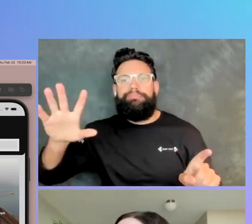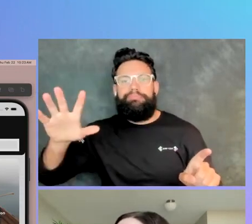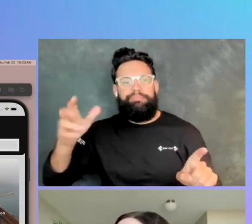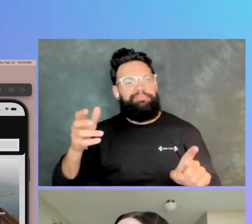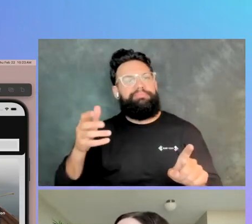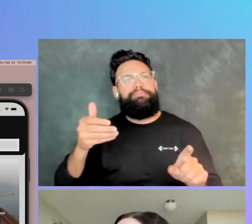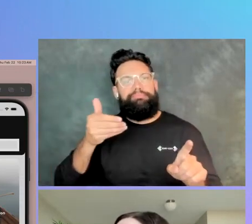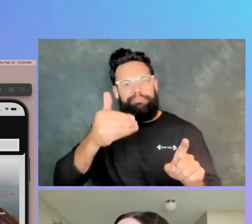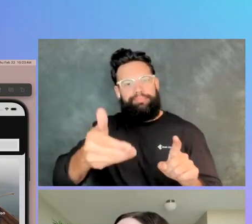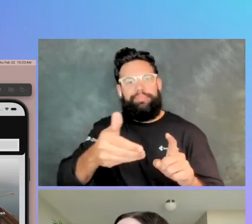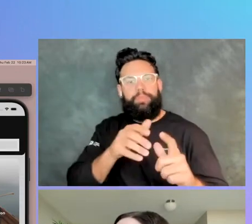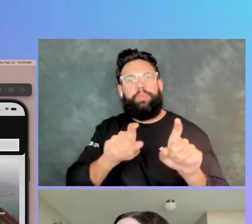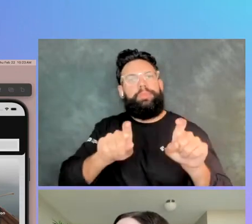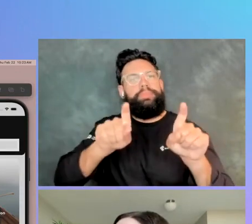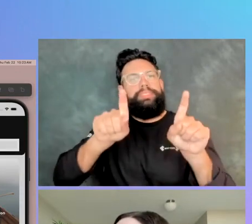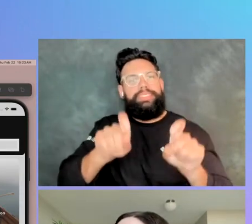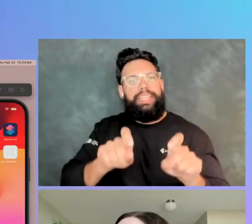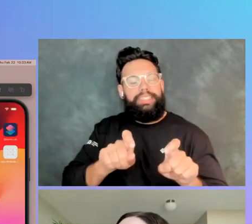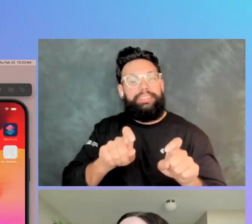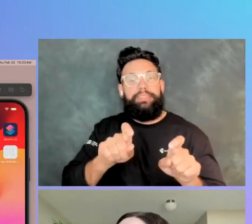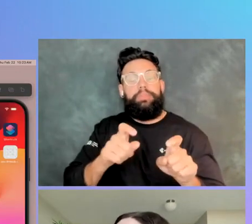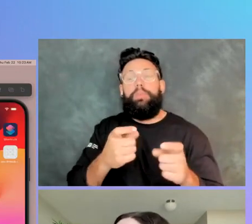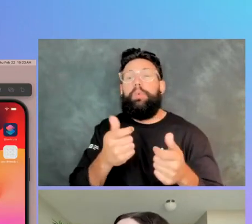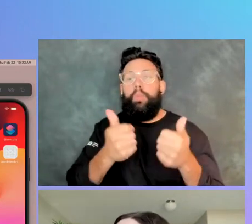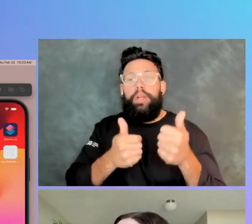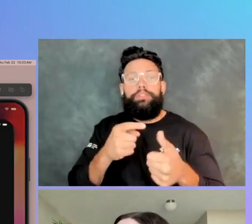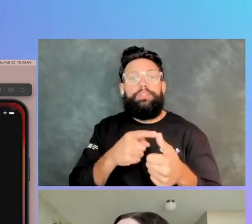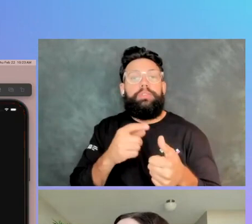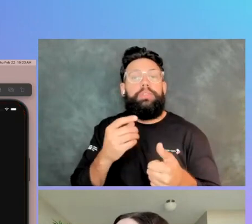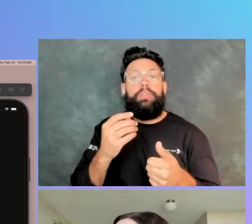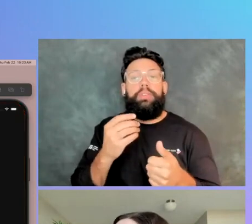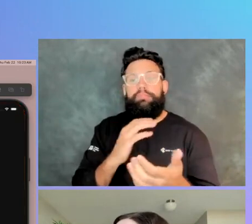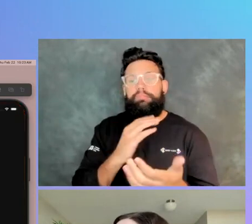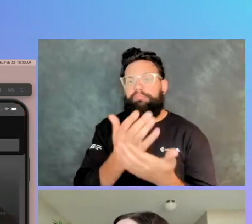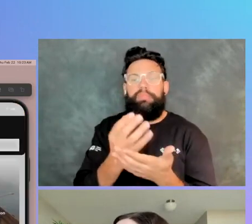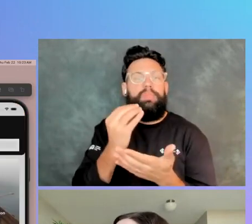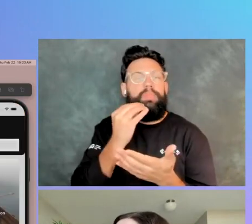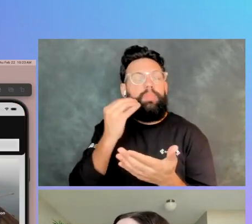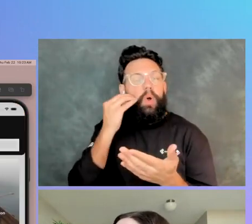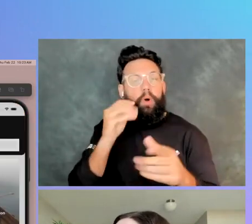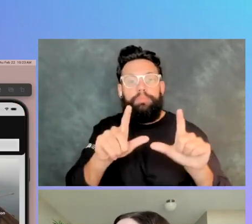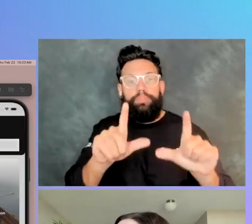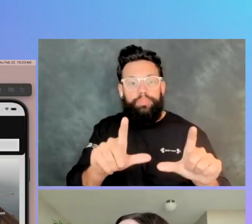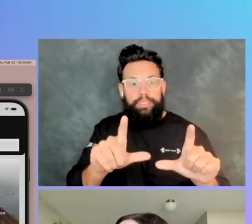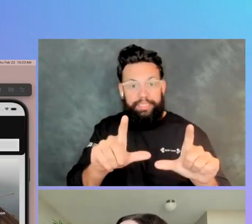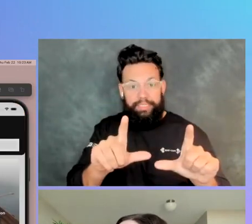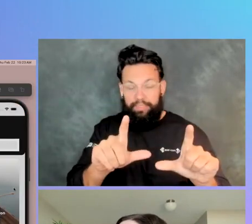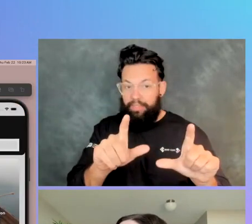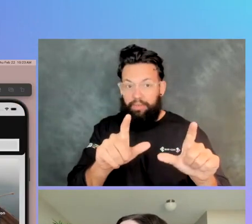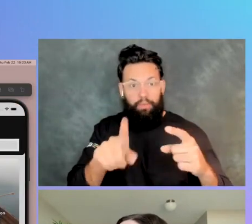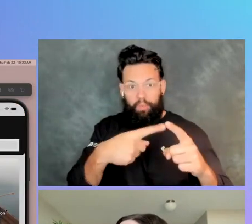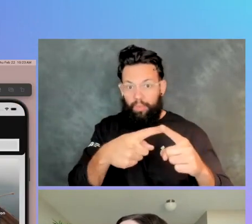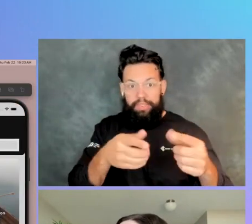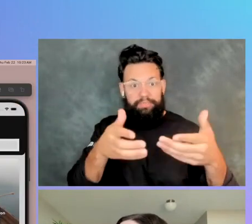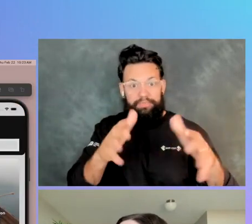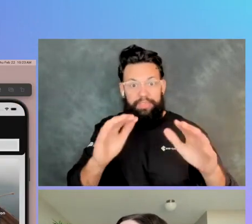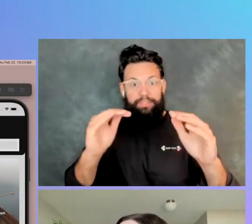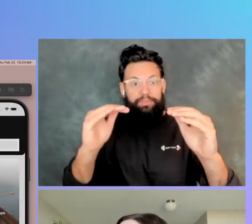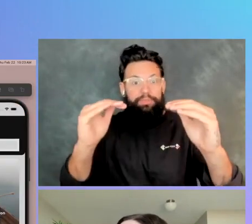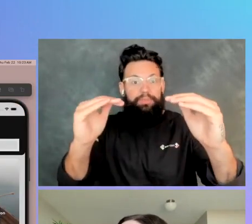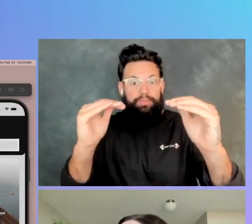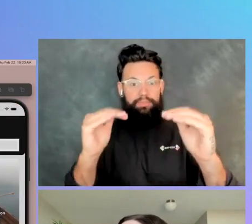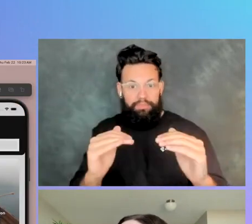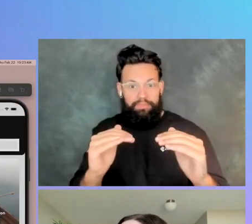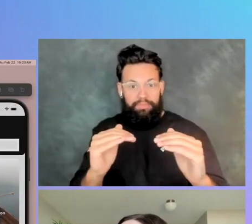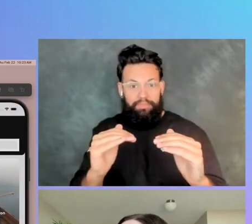accessibility on the home screen. And then it will move on. So here we've got it launching. It's going to scan for accessibility